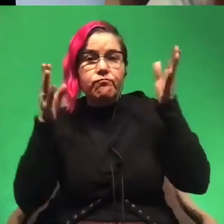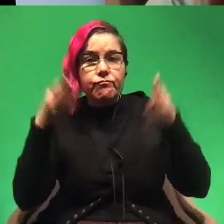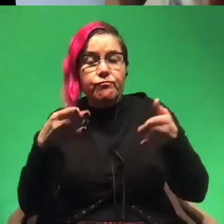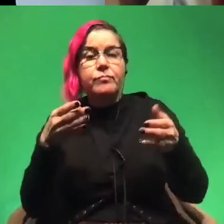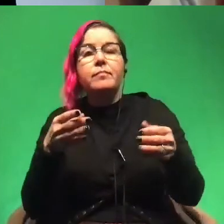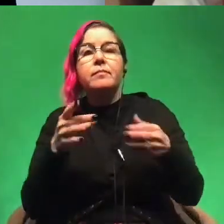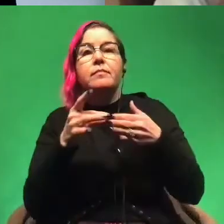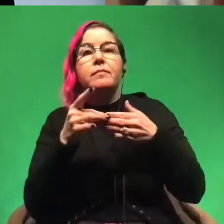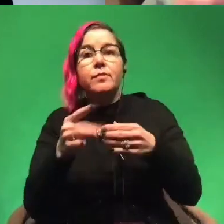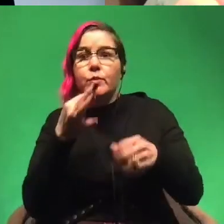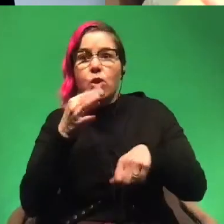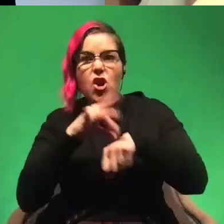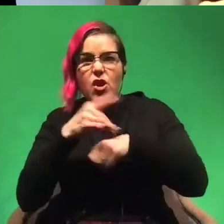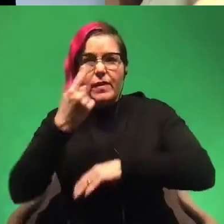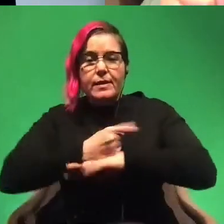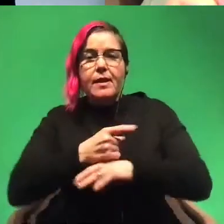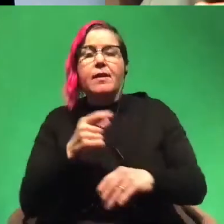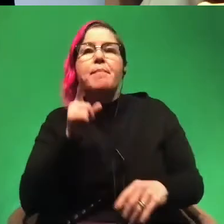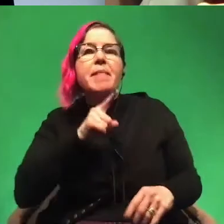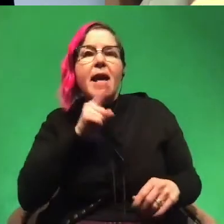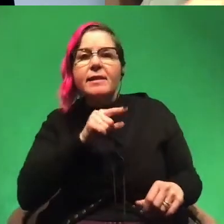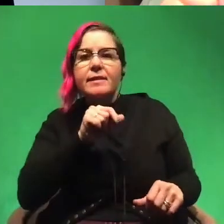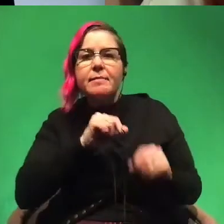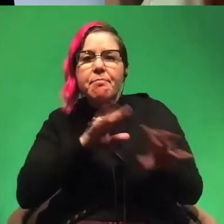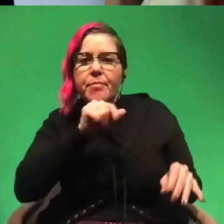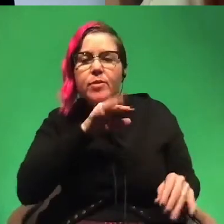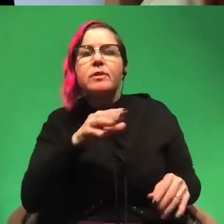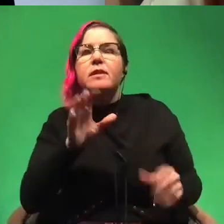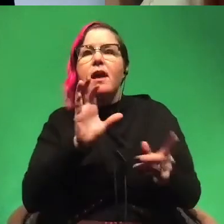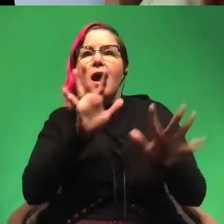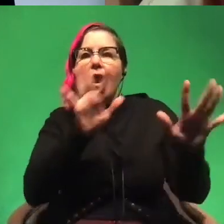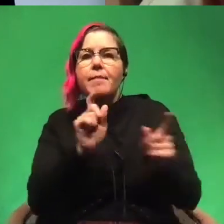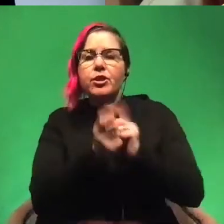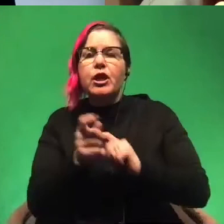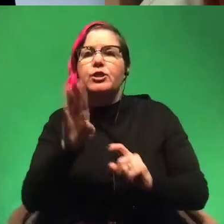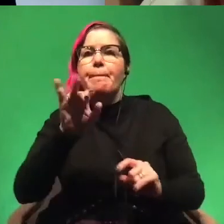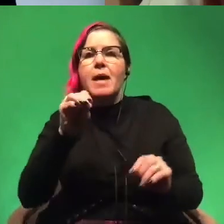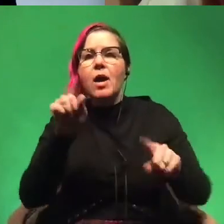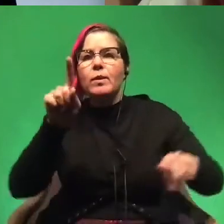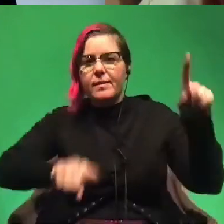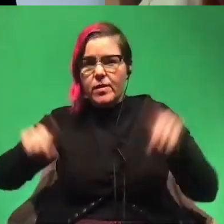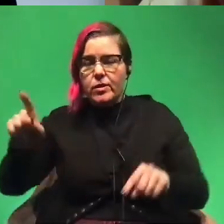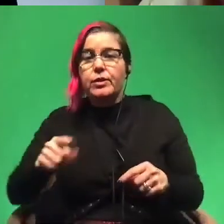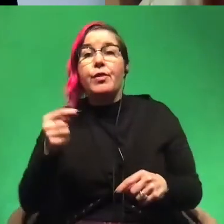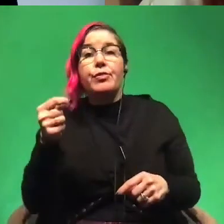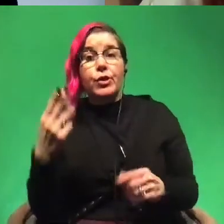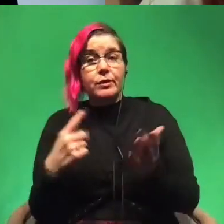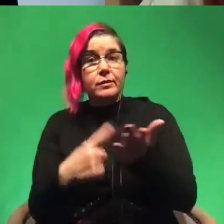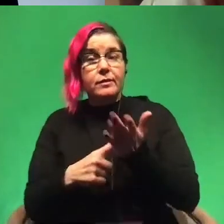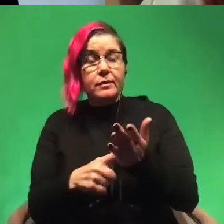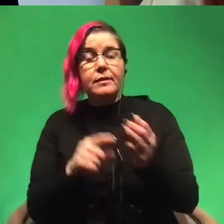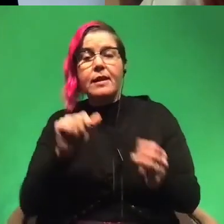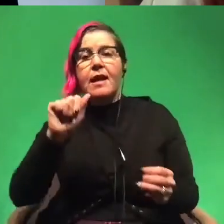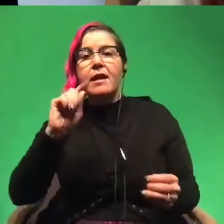up to Earth Day. So we've got plastic pollution, climate change, and biodiversity. And then Thursday, we're talking about Antarctica.